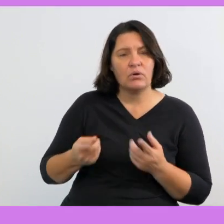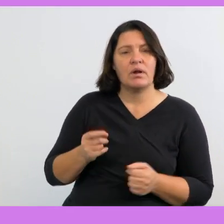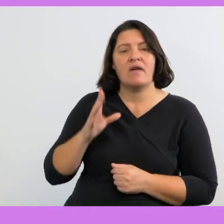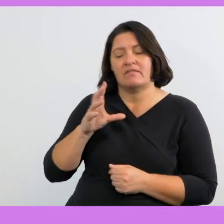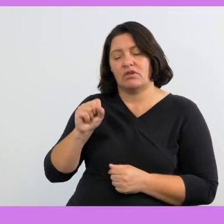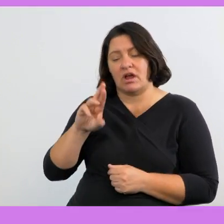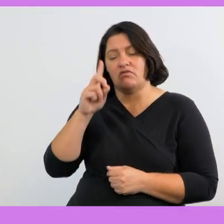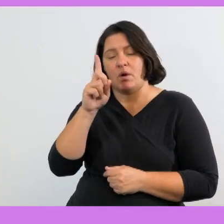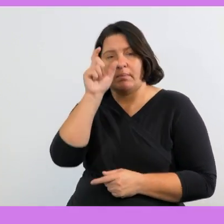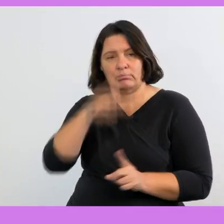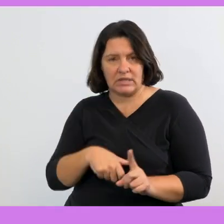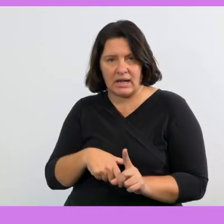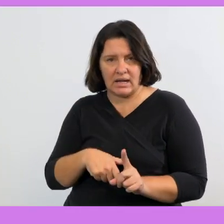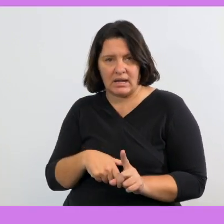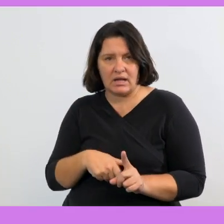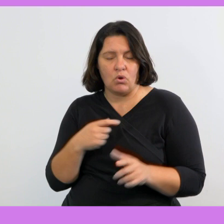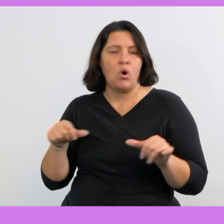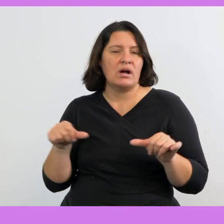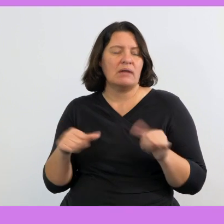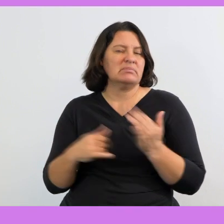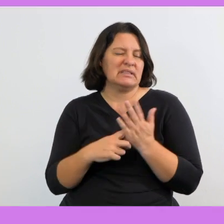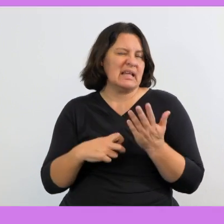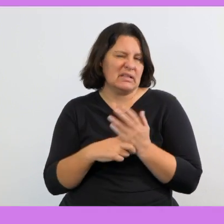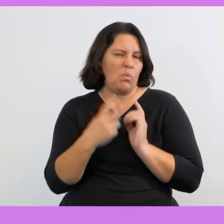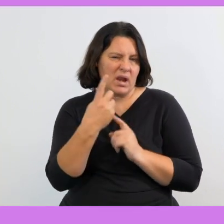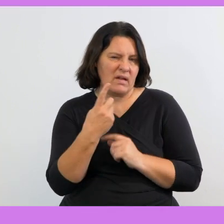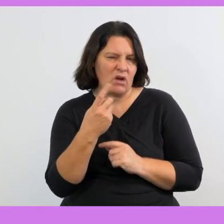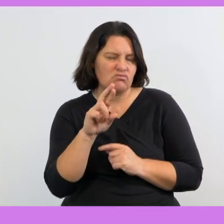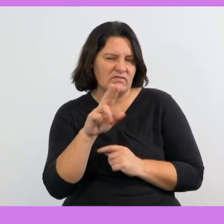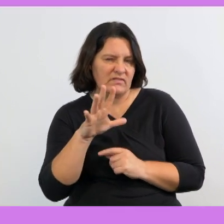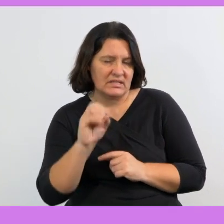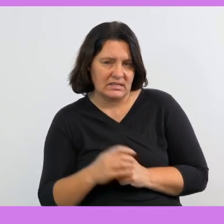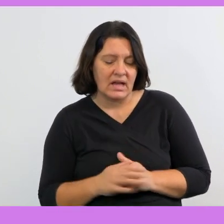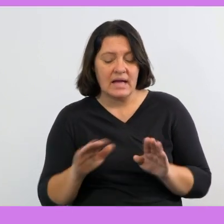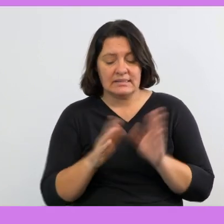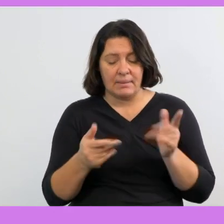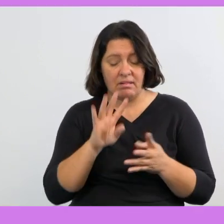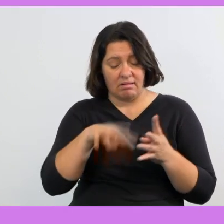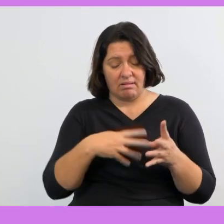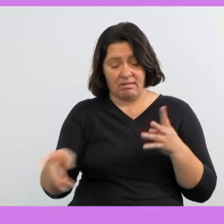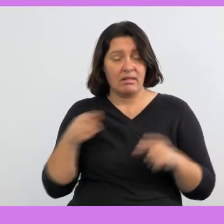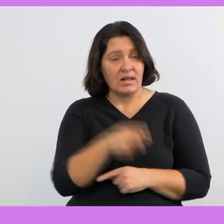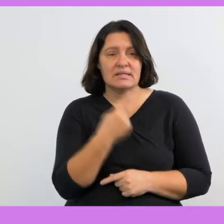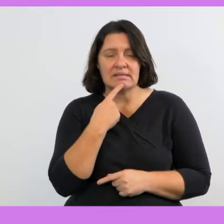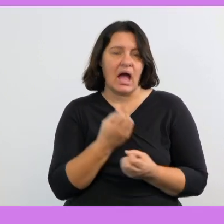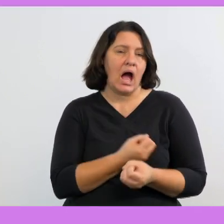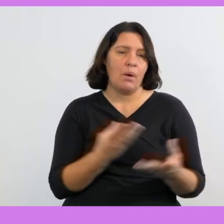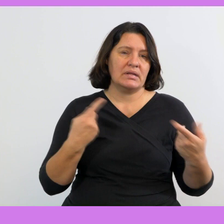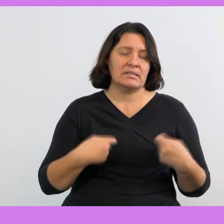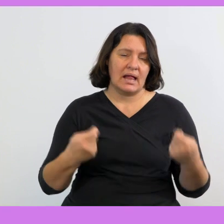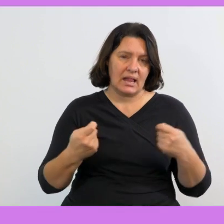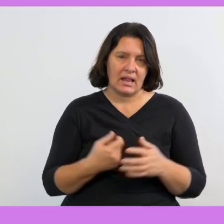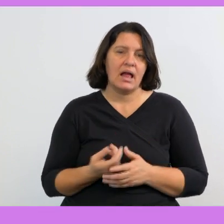and charges 50 Rand per person. That means per ticket, right? Then a table is presented here, number of